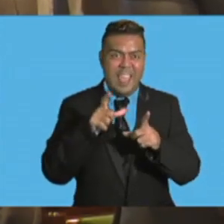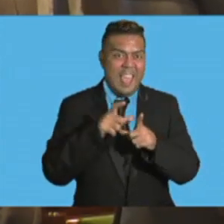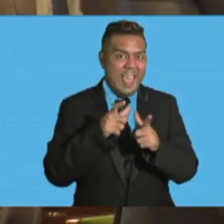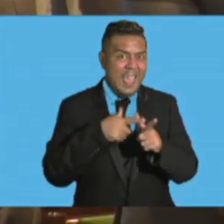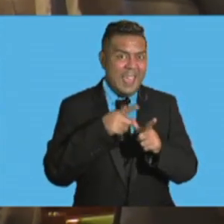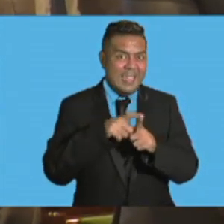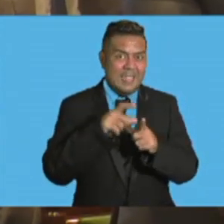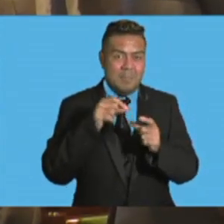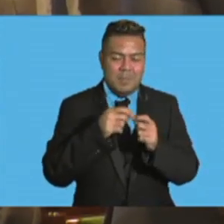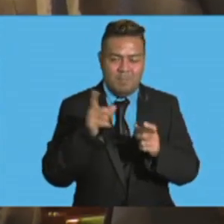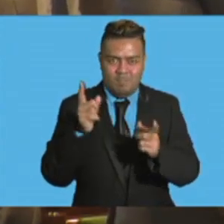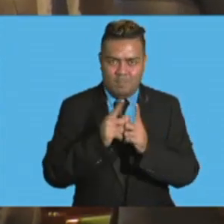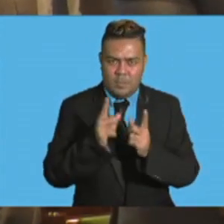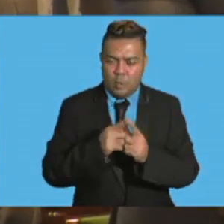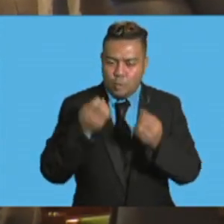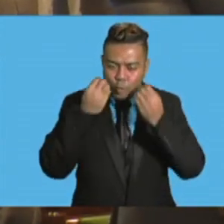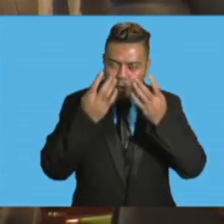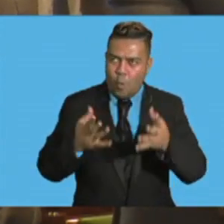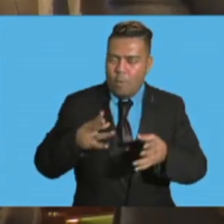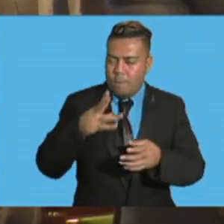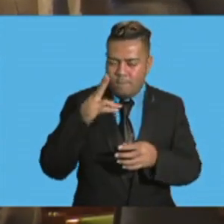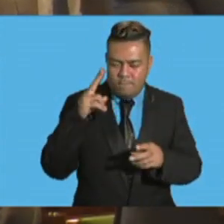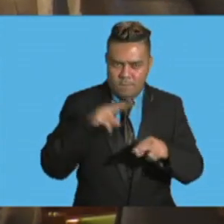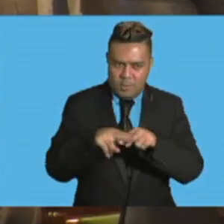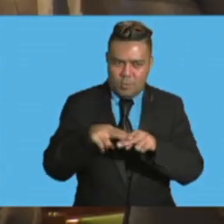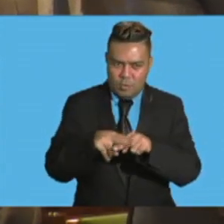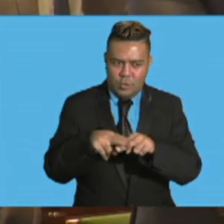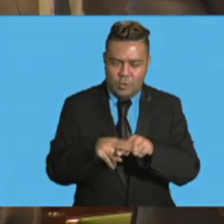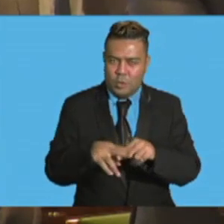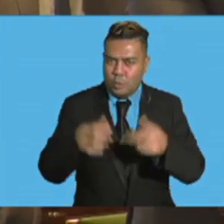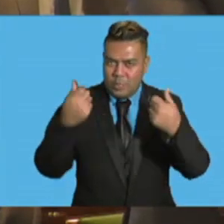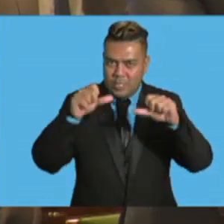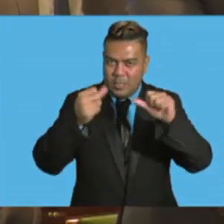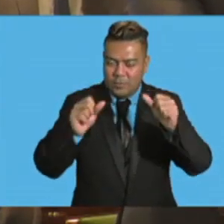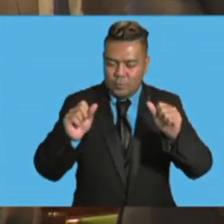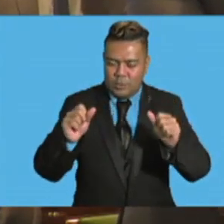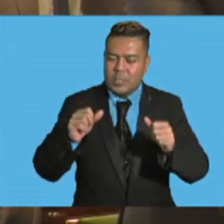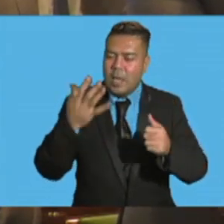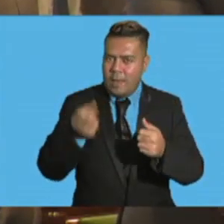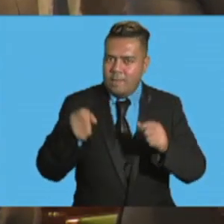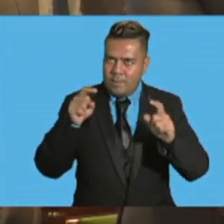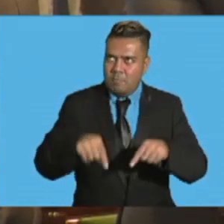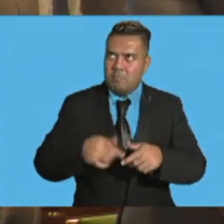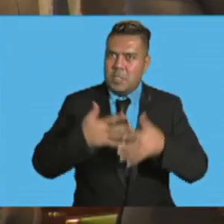use this as an opportunity to showcase the determination and ability of Fiji to successfully host such large